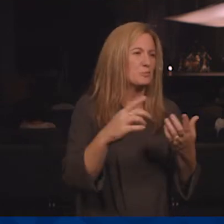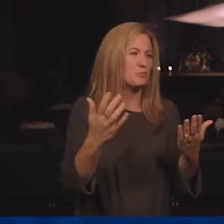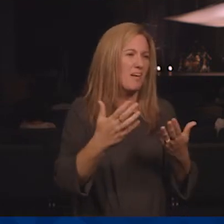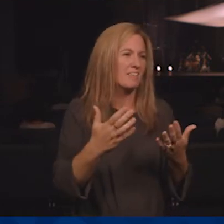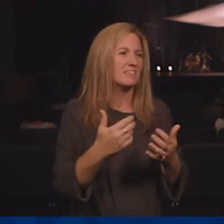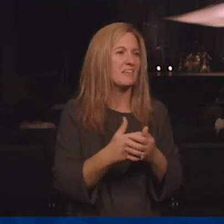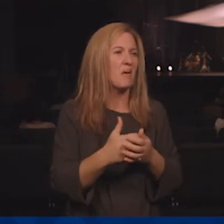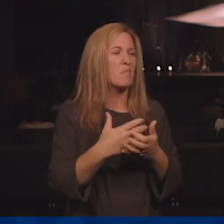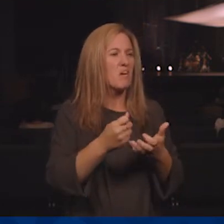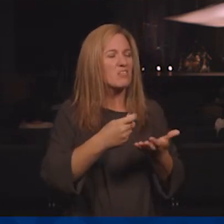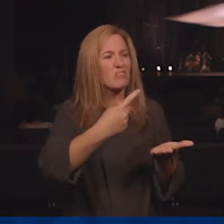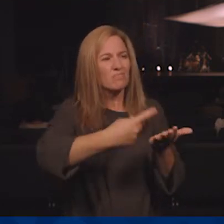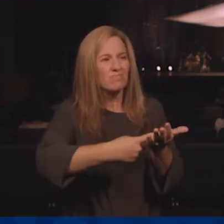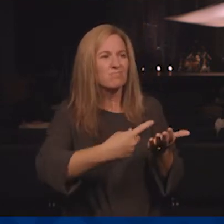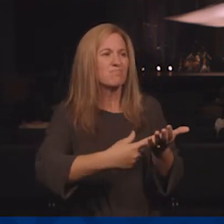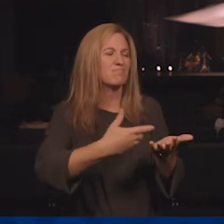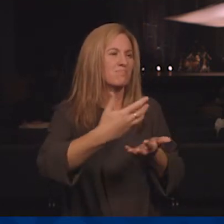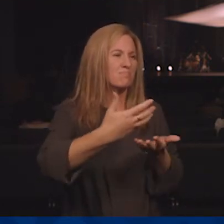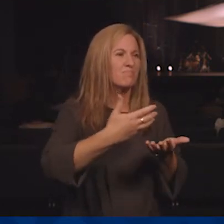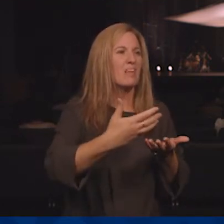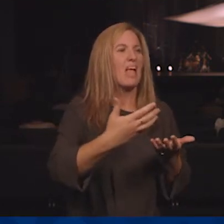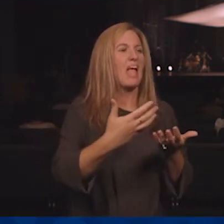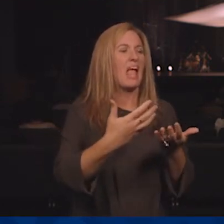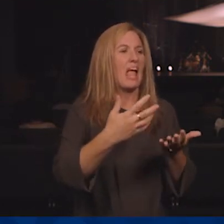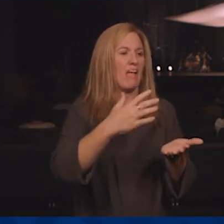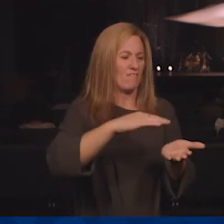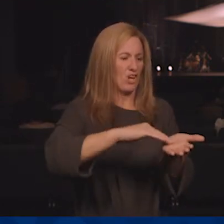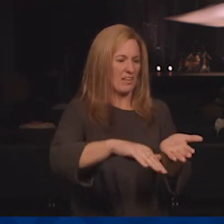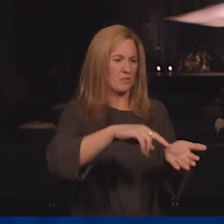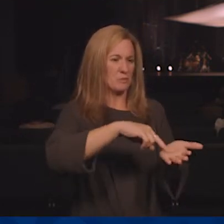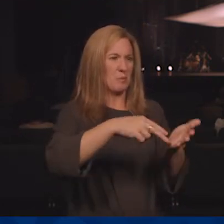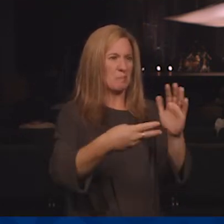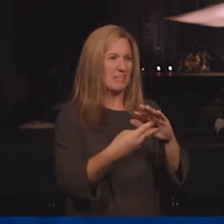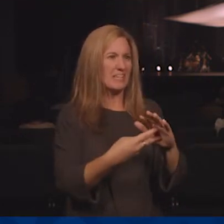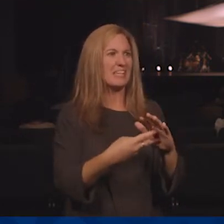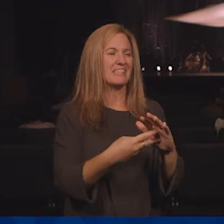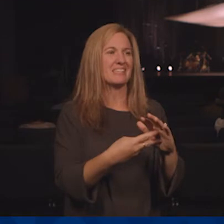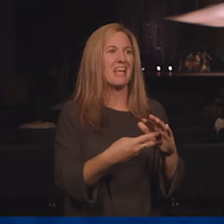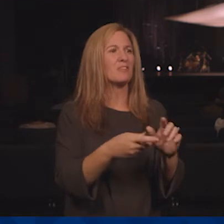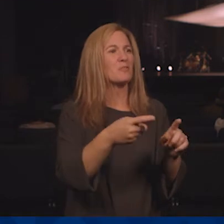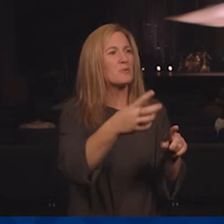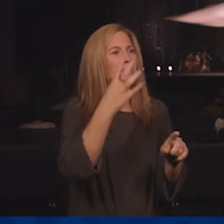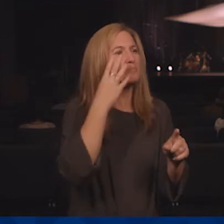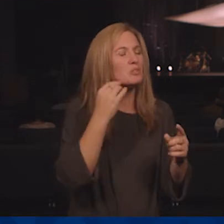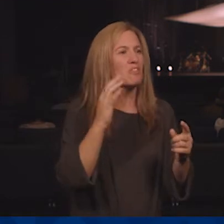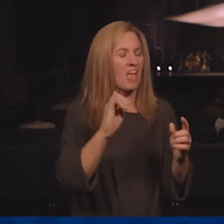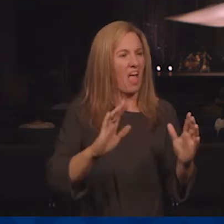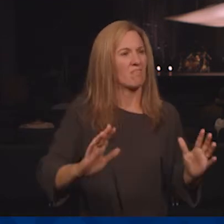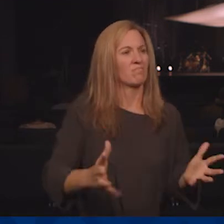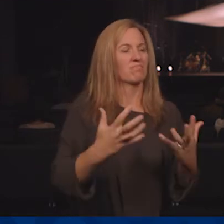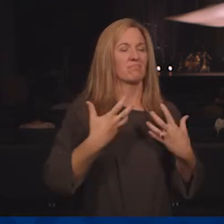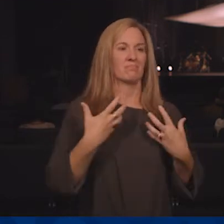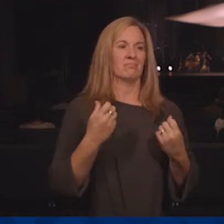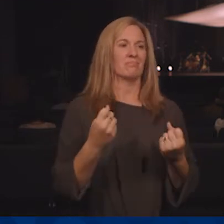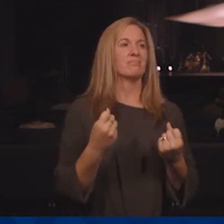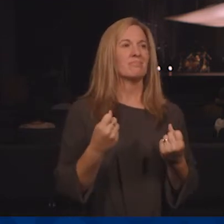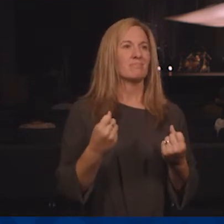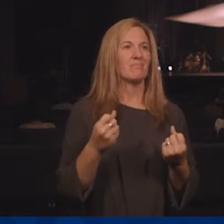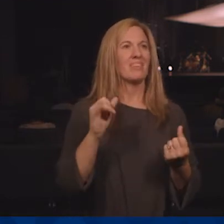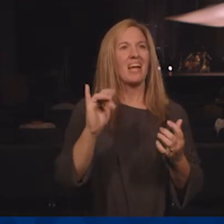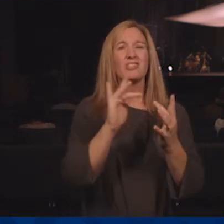a little bit more about what it means to be forgiven and raised up? That is the good news of